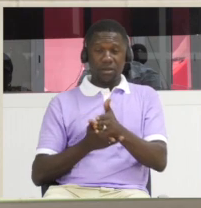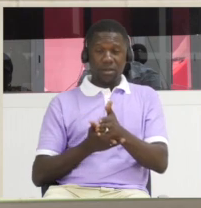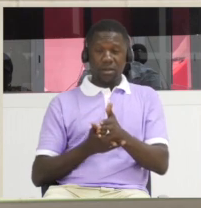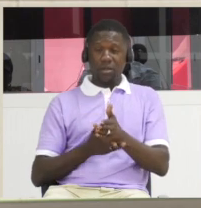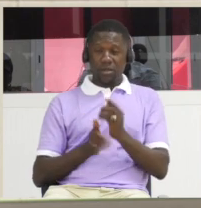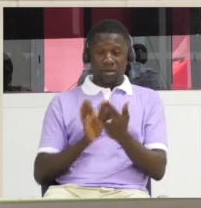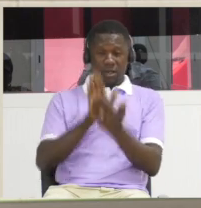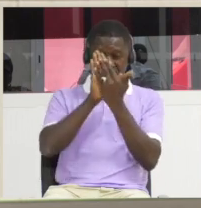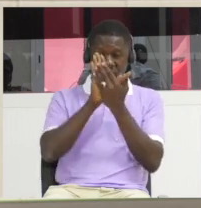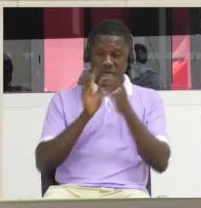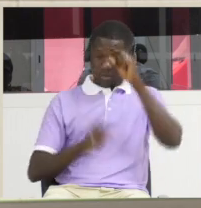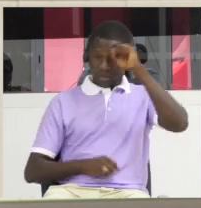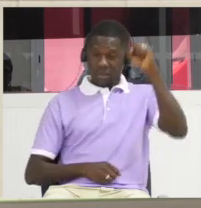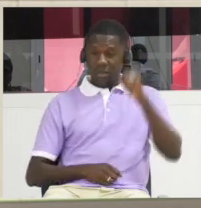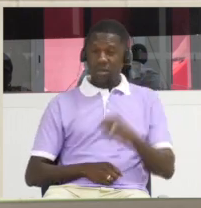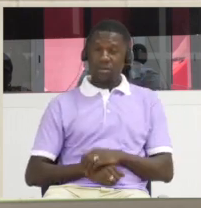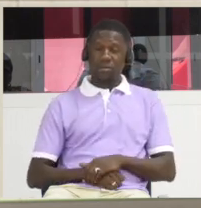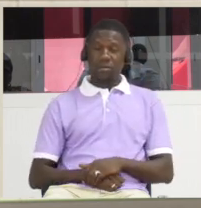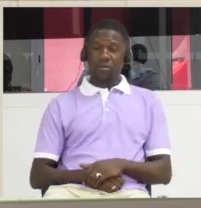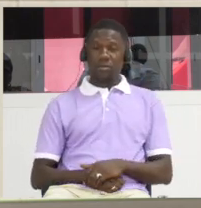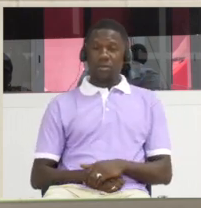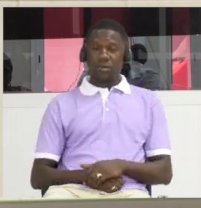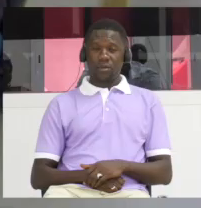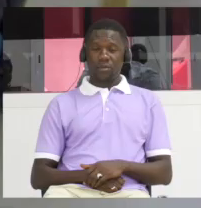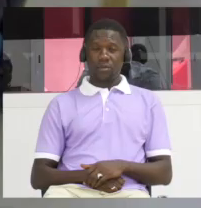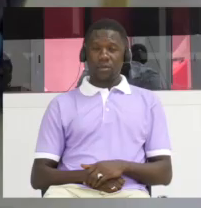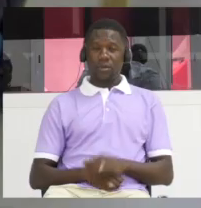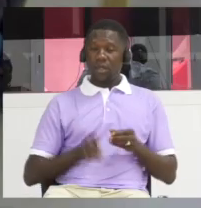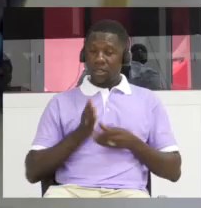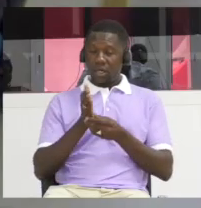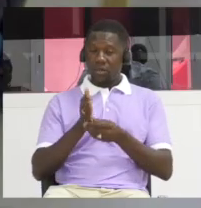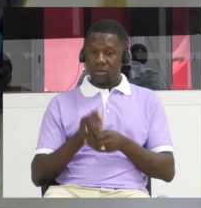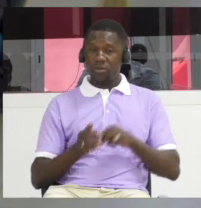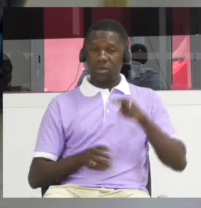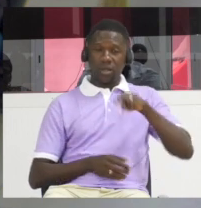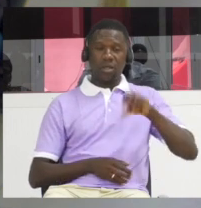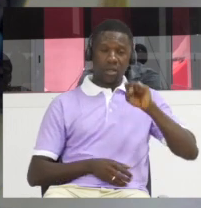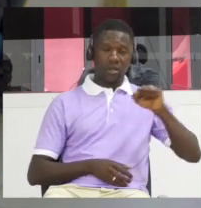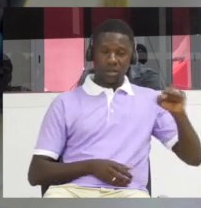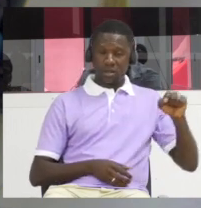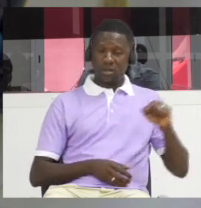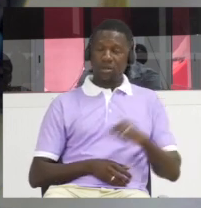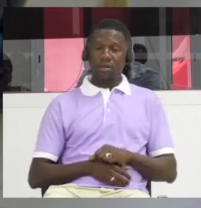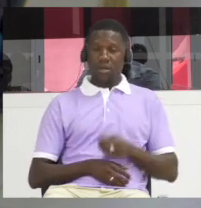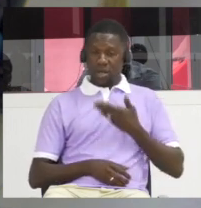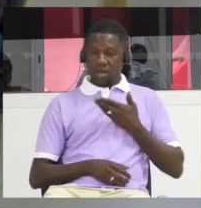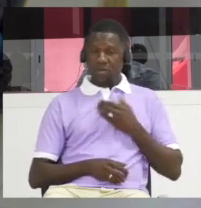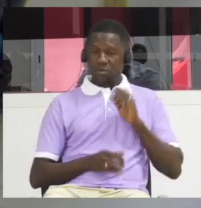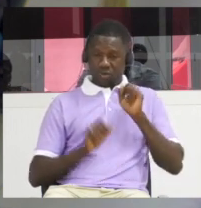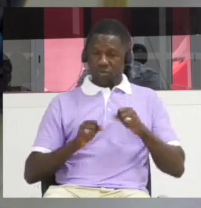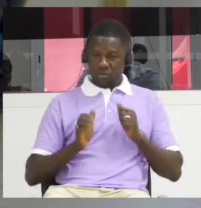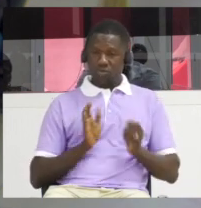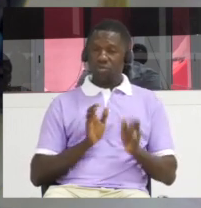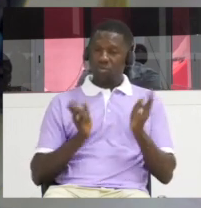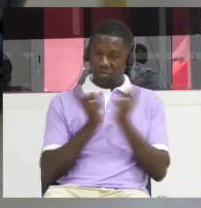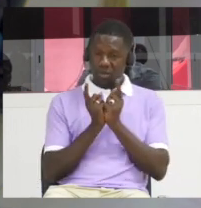access to the president. The director general of NSS also had direct access